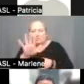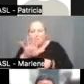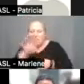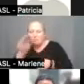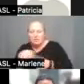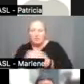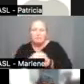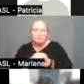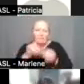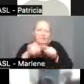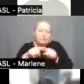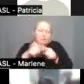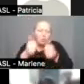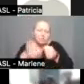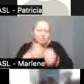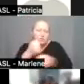depending on the year